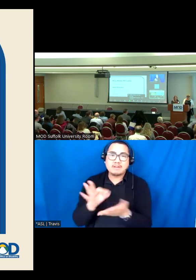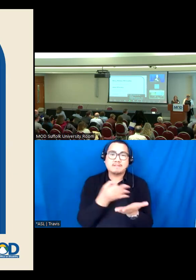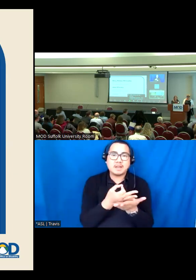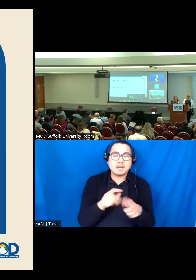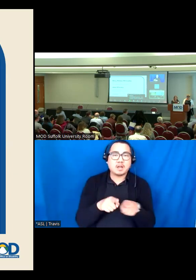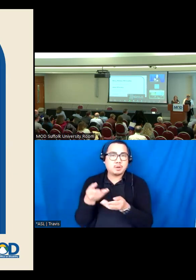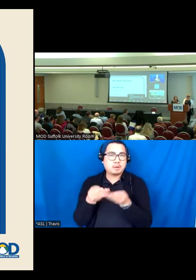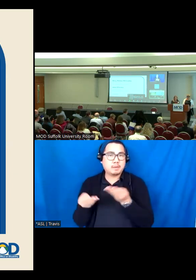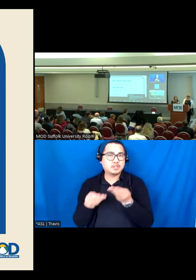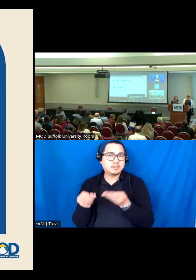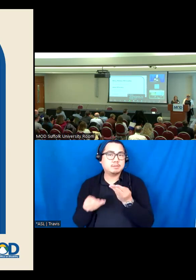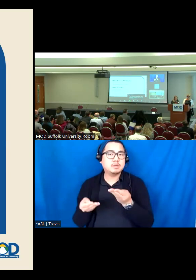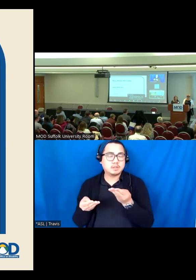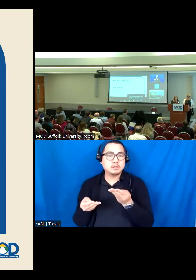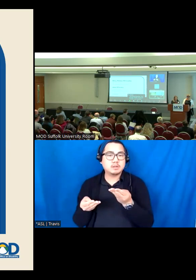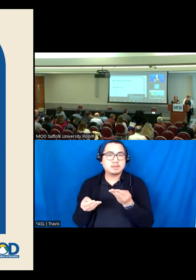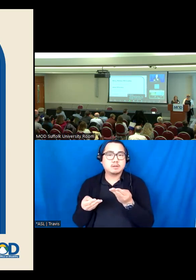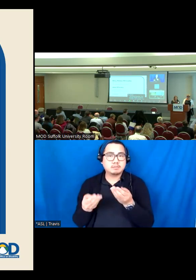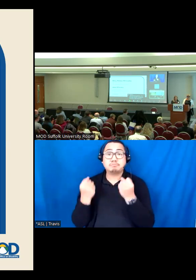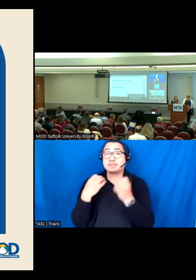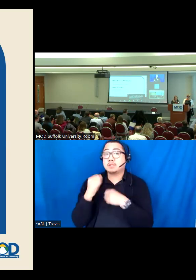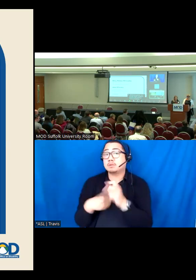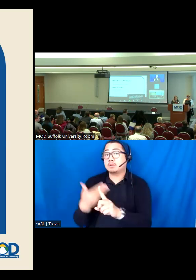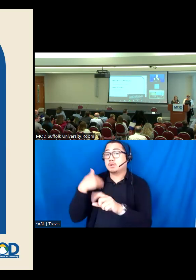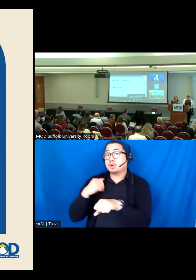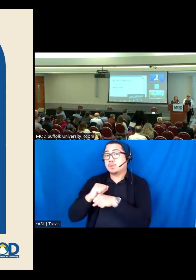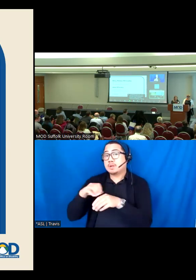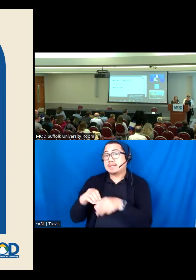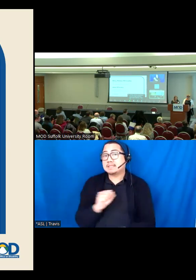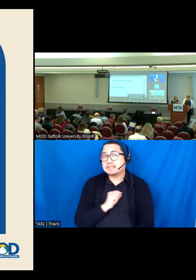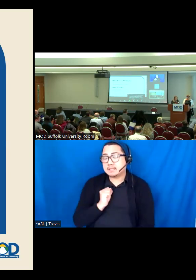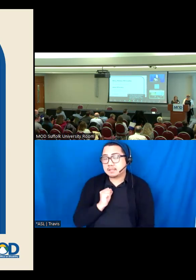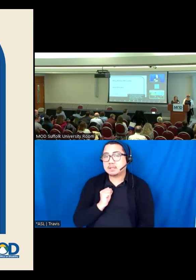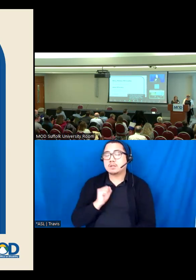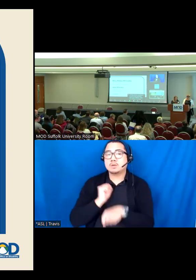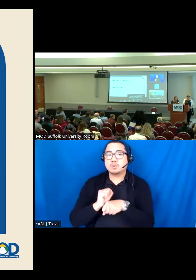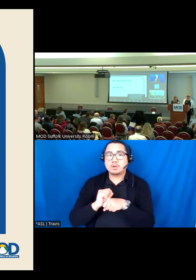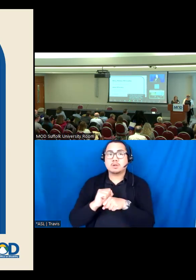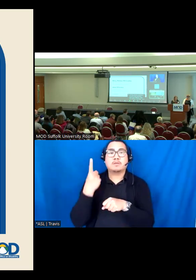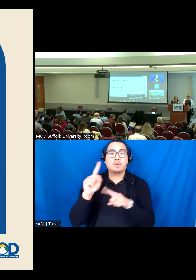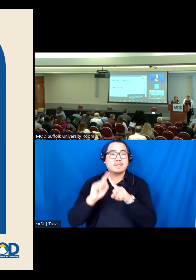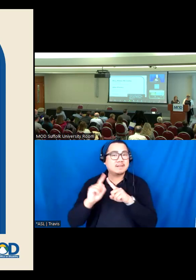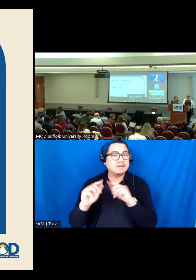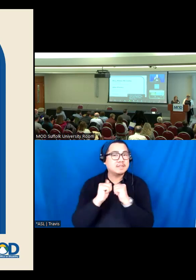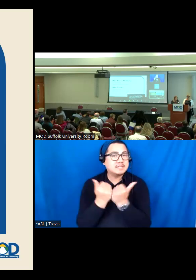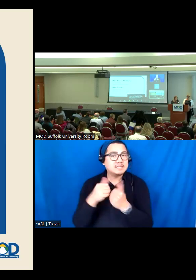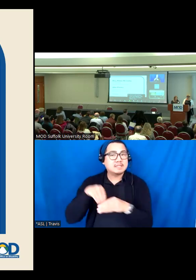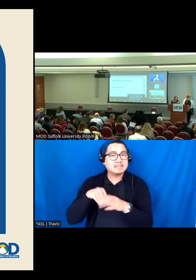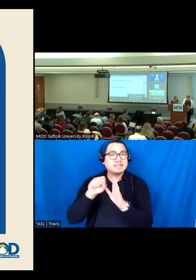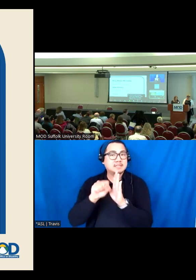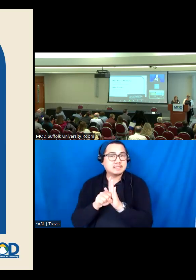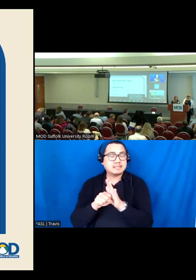budgeting. Years ago, working in the Senate, working in different agencies within the state, and